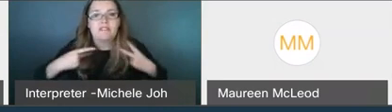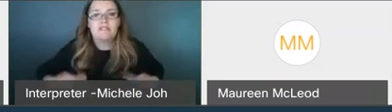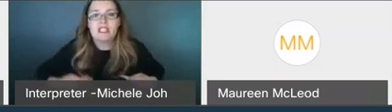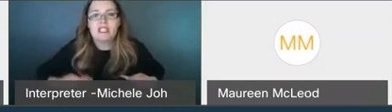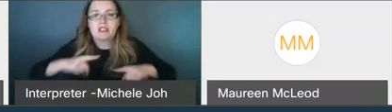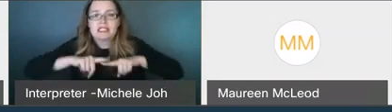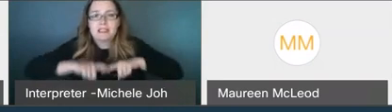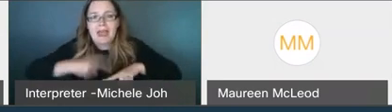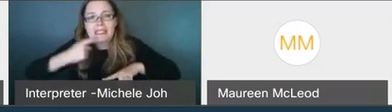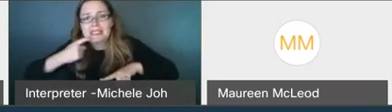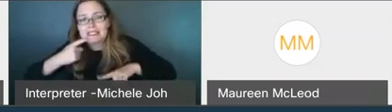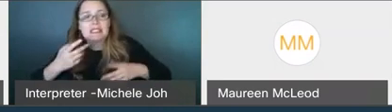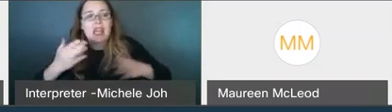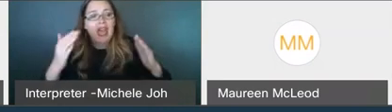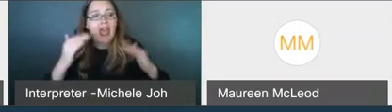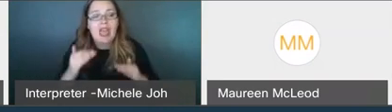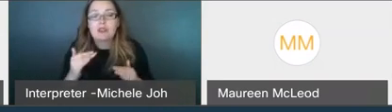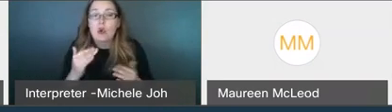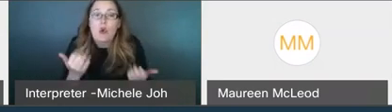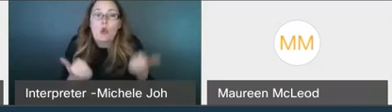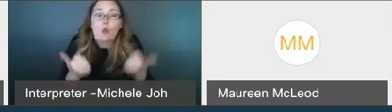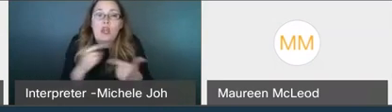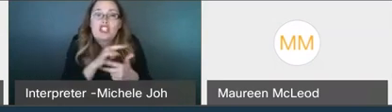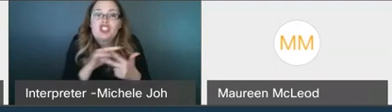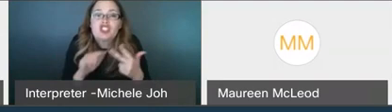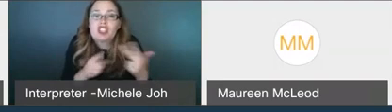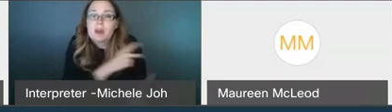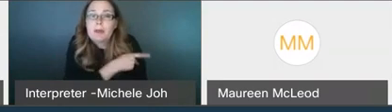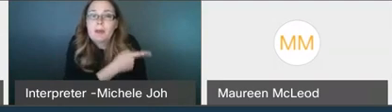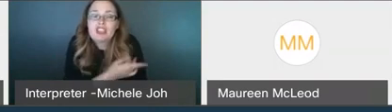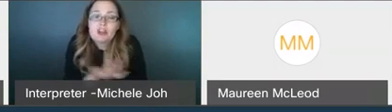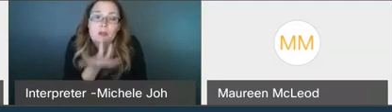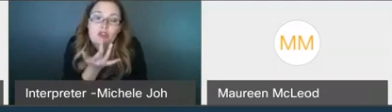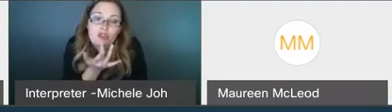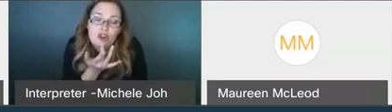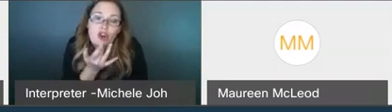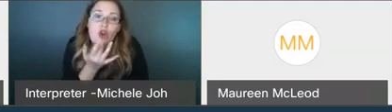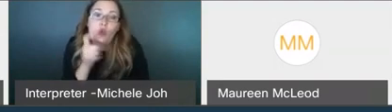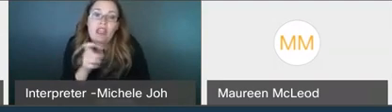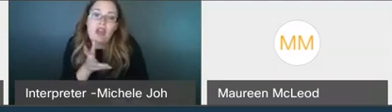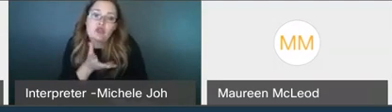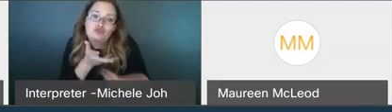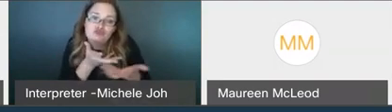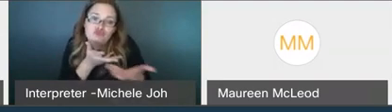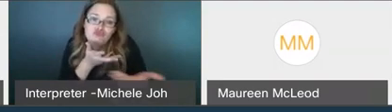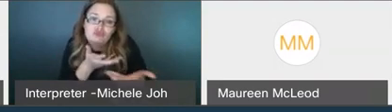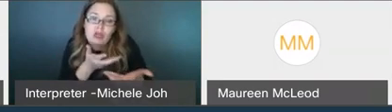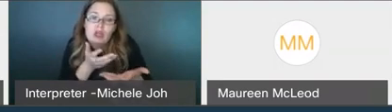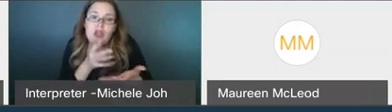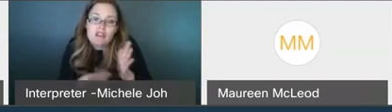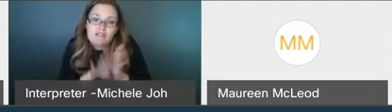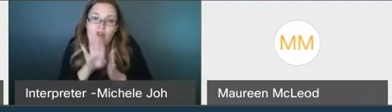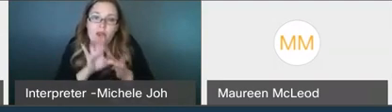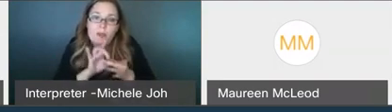patient preference? In these matters, engaging with the patient and building an alliance with him or her, and then deciding